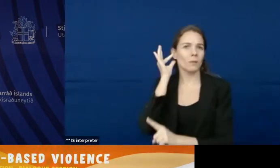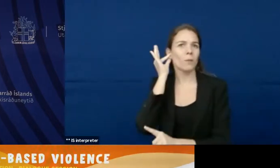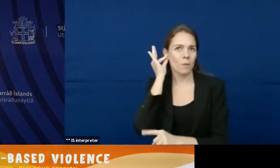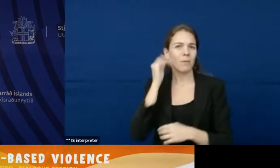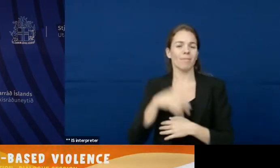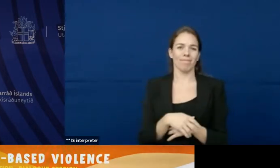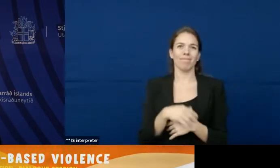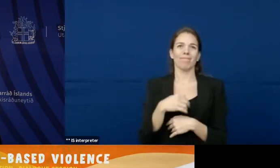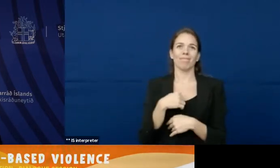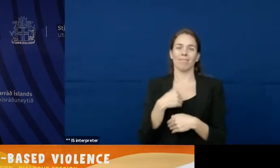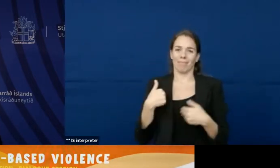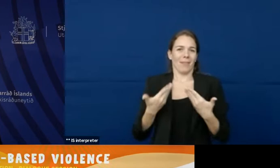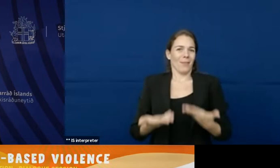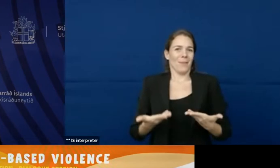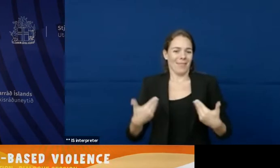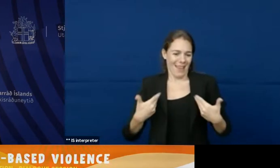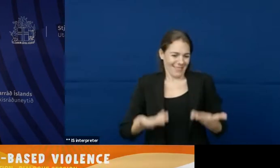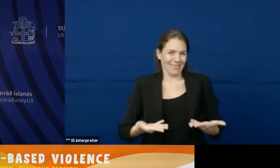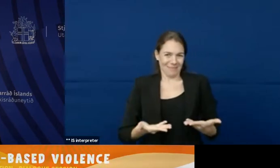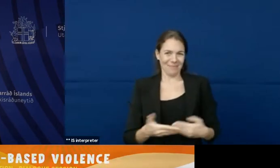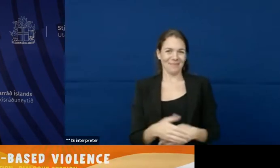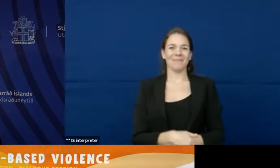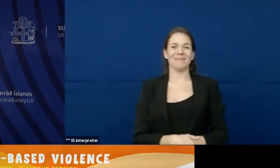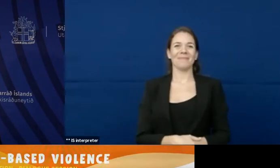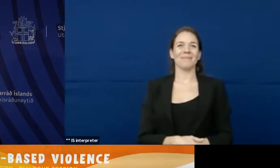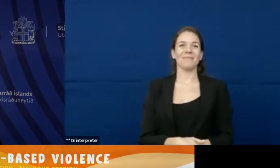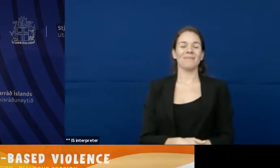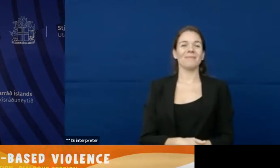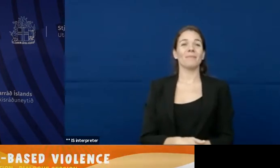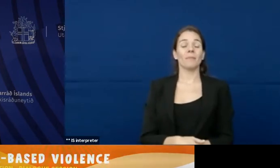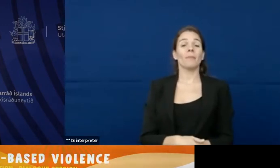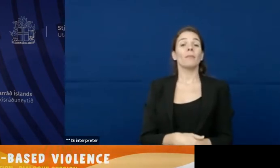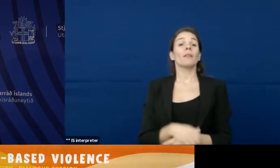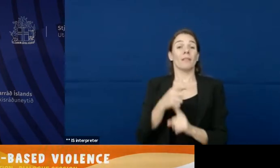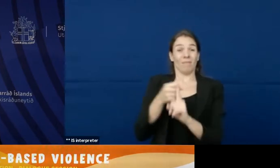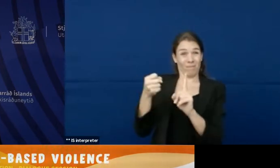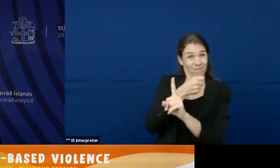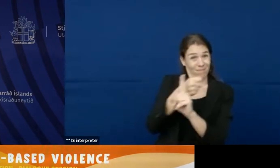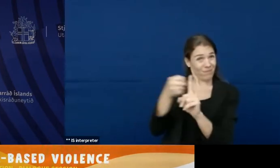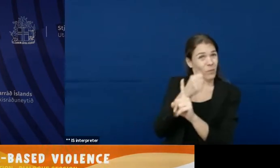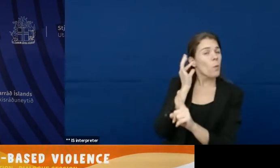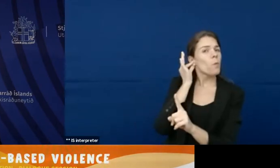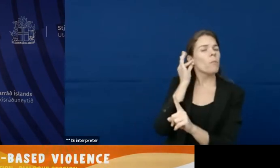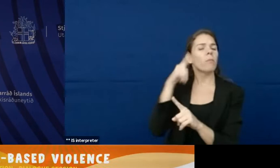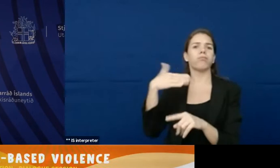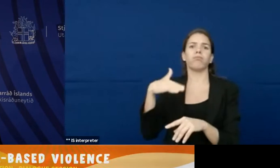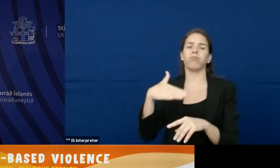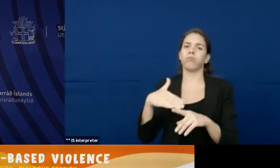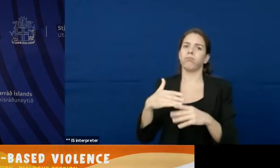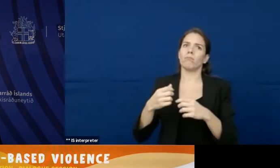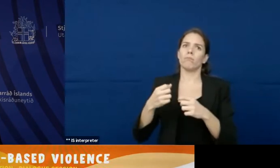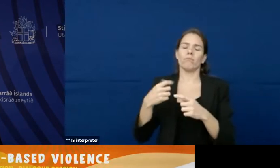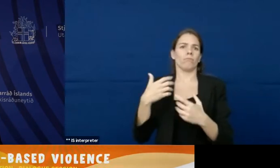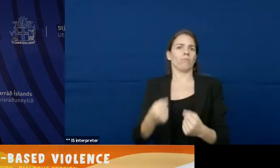it escalates further during the COVID-19 pandemic due to increased risk factors for gender-based